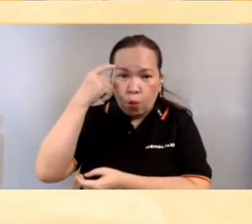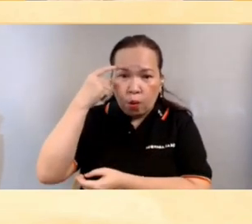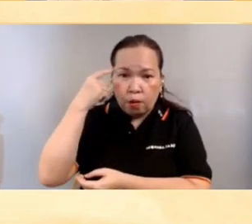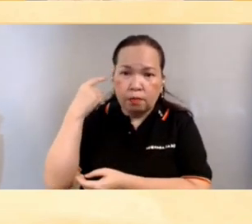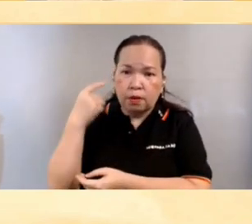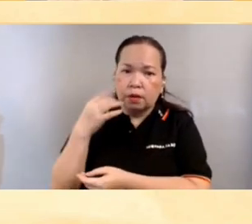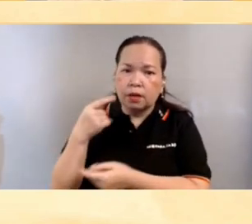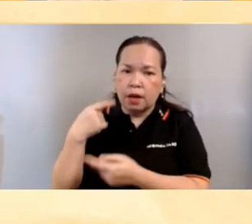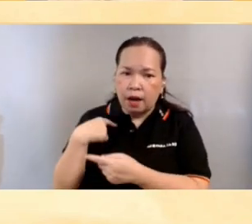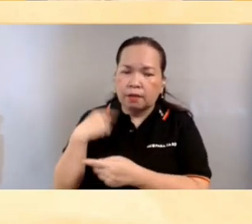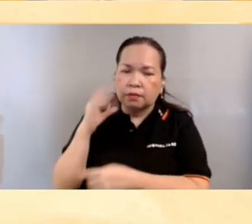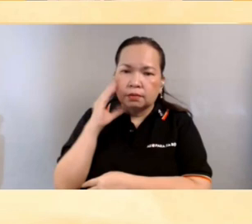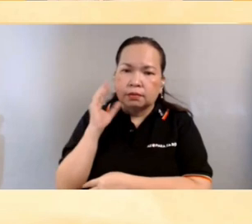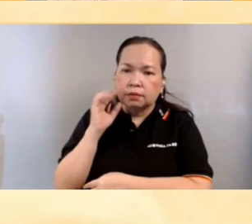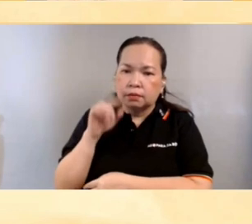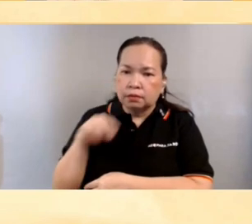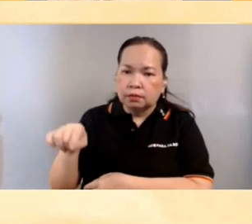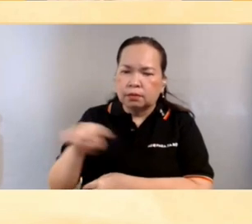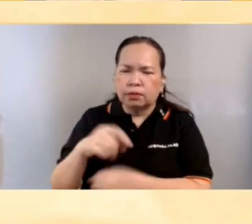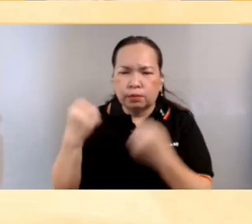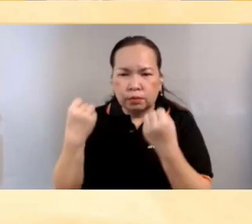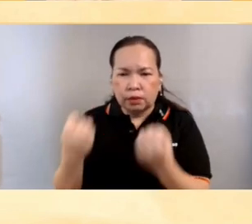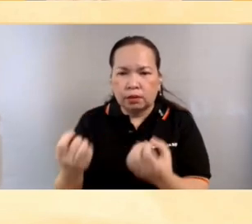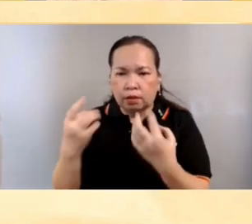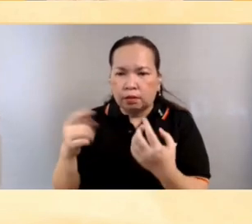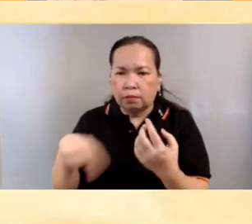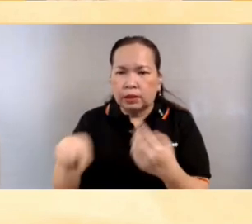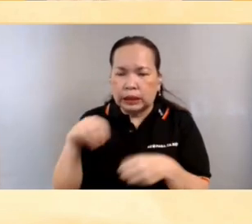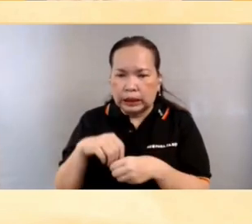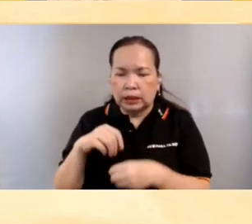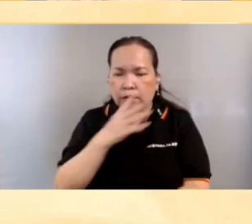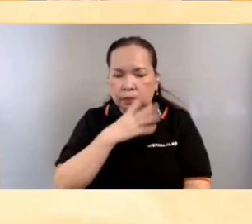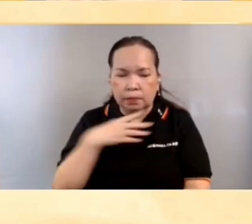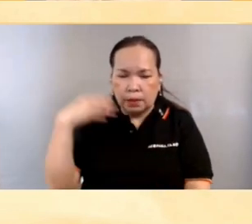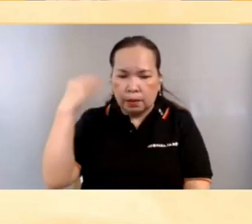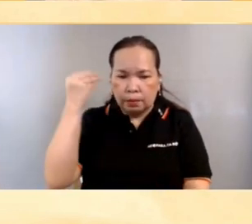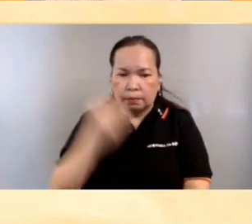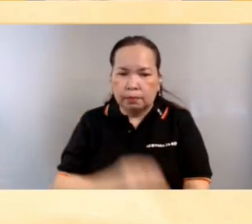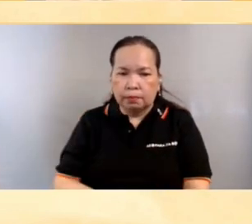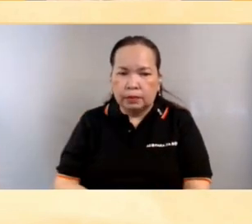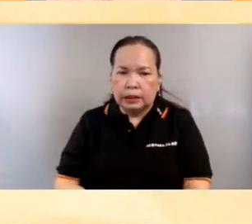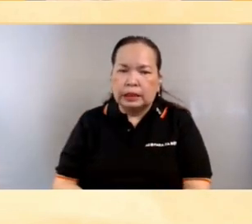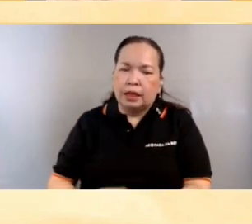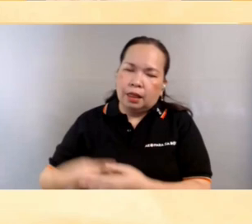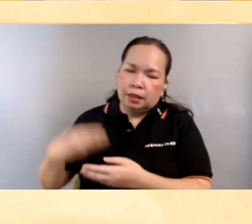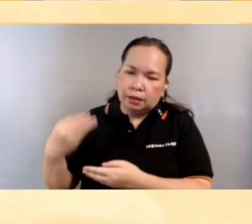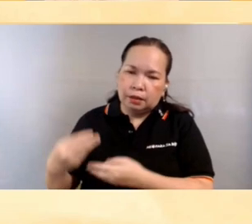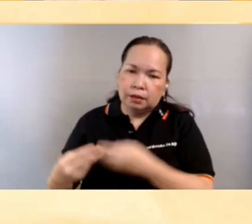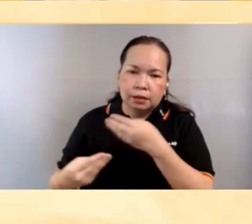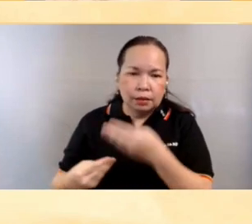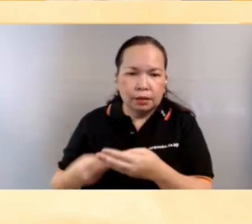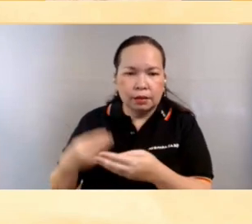that's what has been experienced by a lot of us in the Bangsamoro, an intergenerational